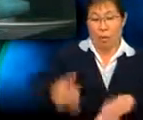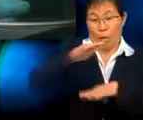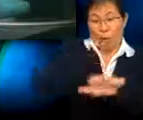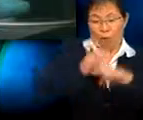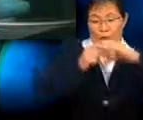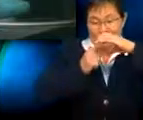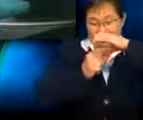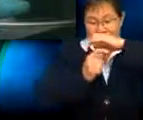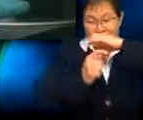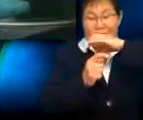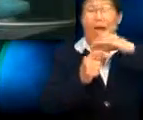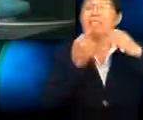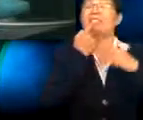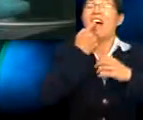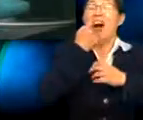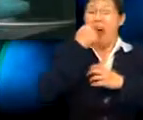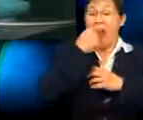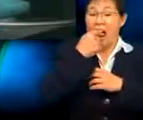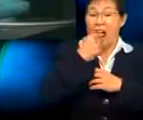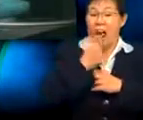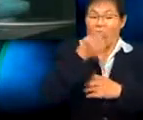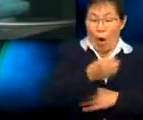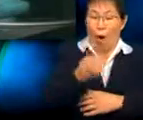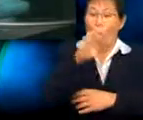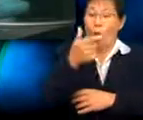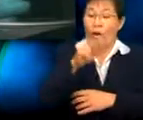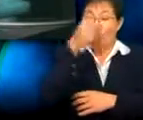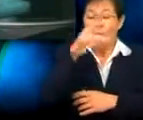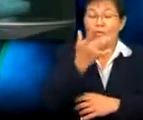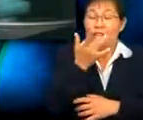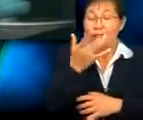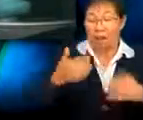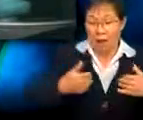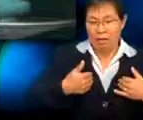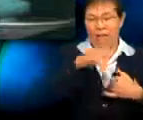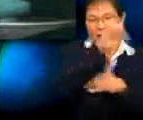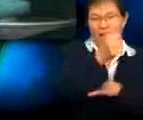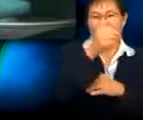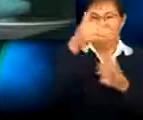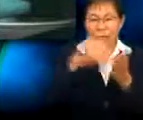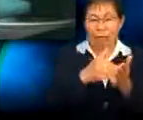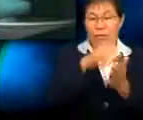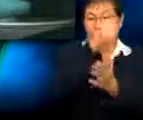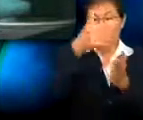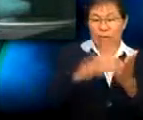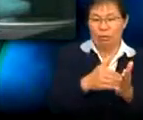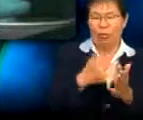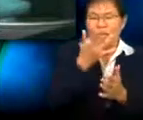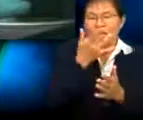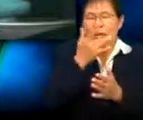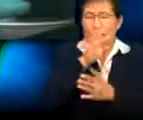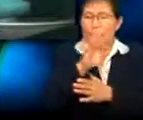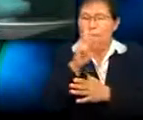I'm now on a tongue. The tongue is the organ for taste. It contains as many as 10,000 taste buds.